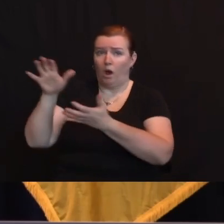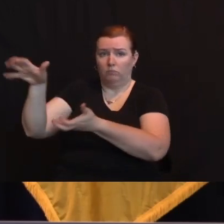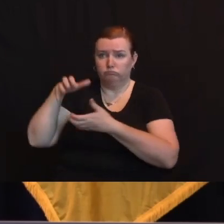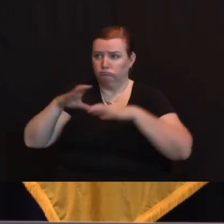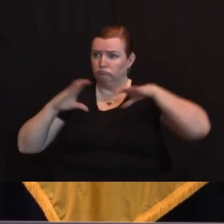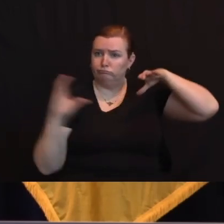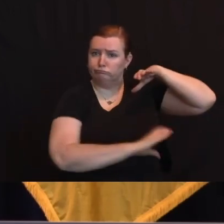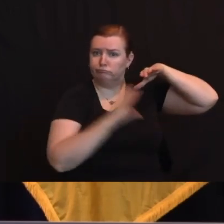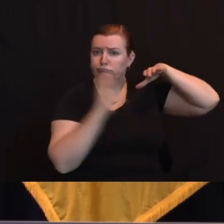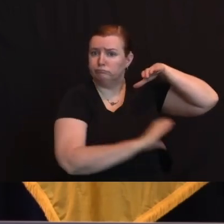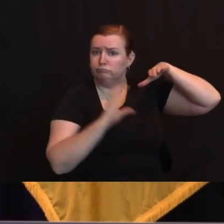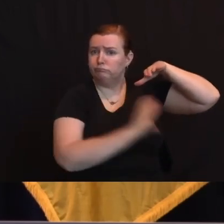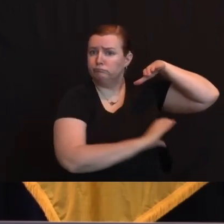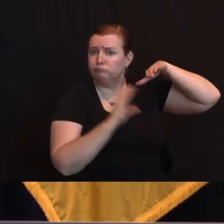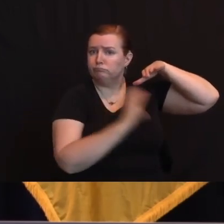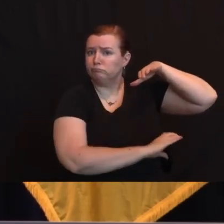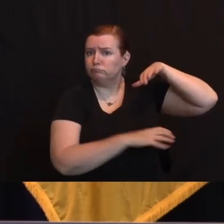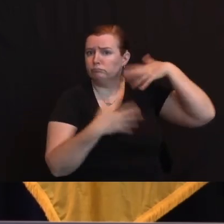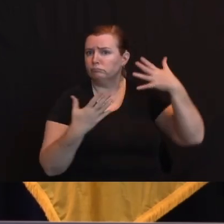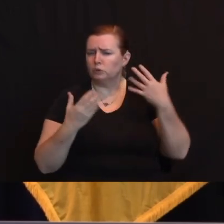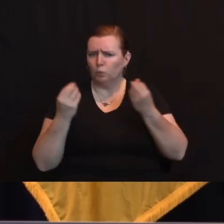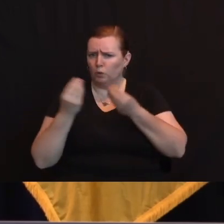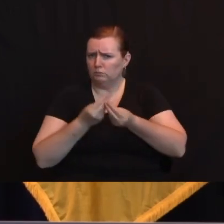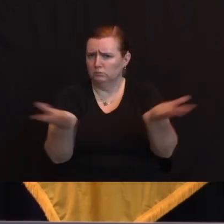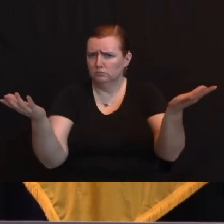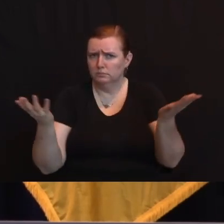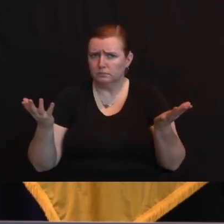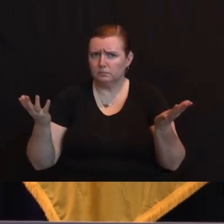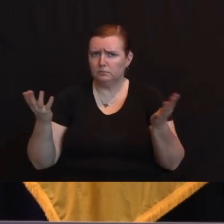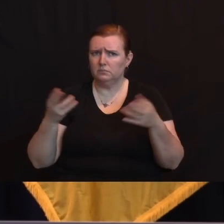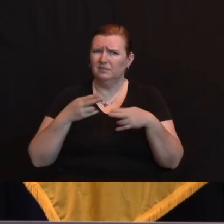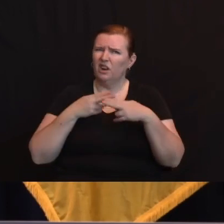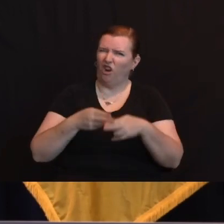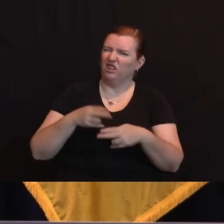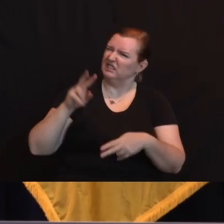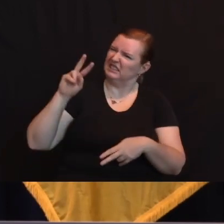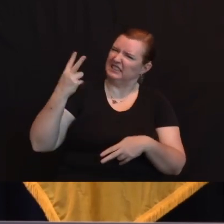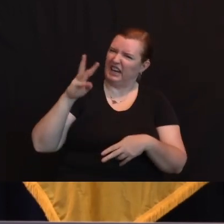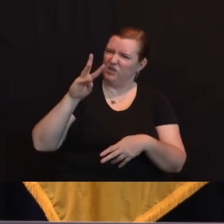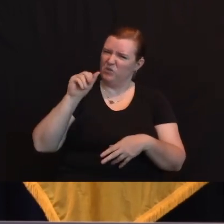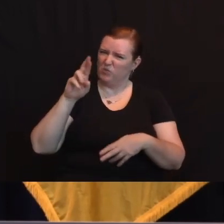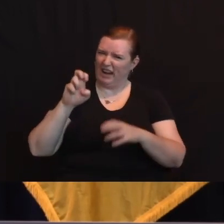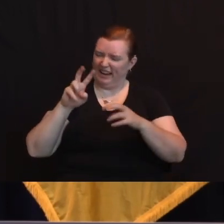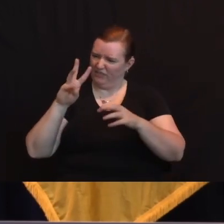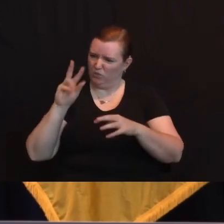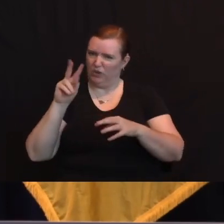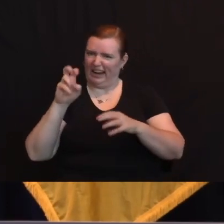wave. And is this the start of the second wave? Thank you.